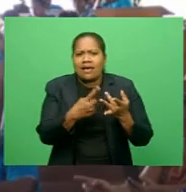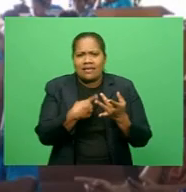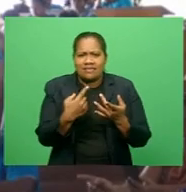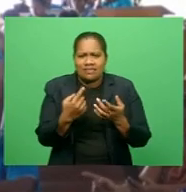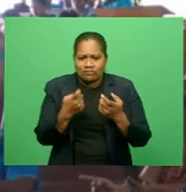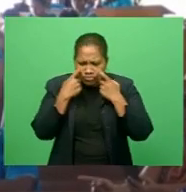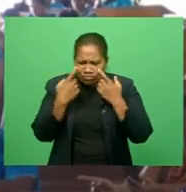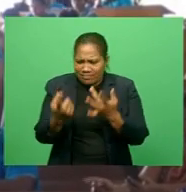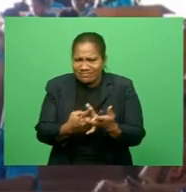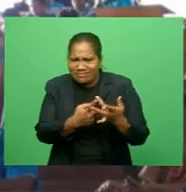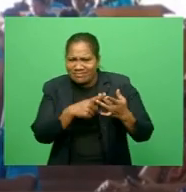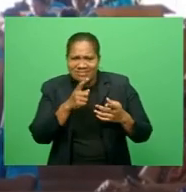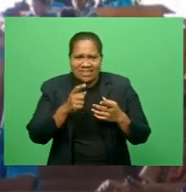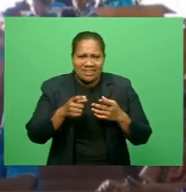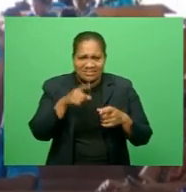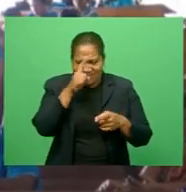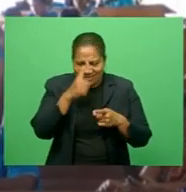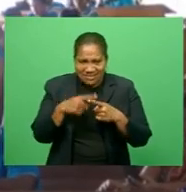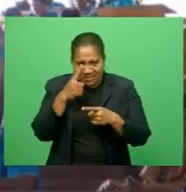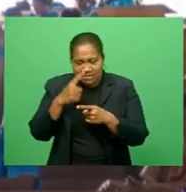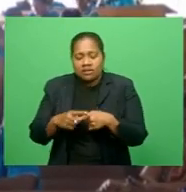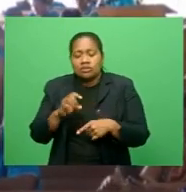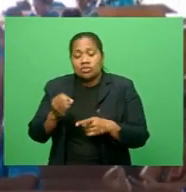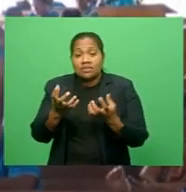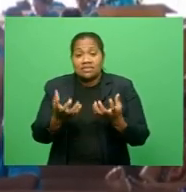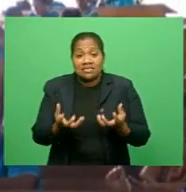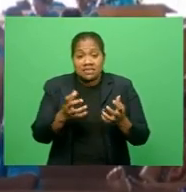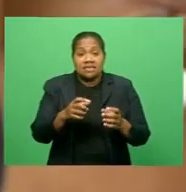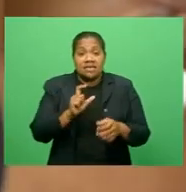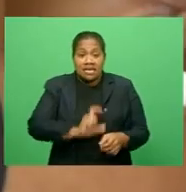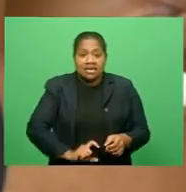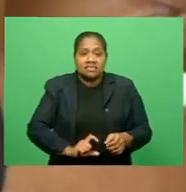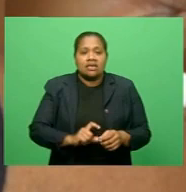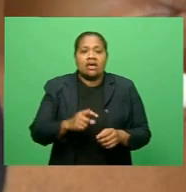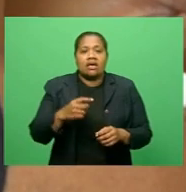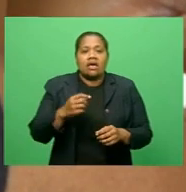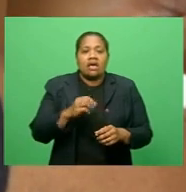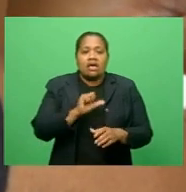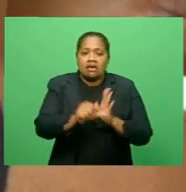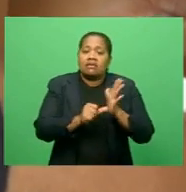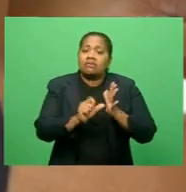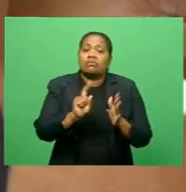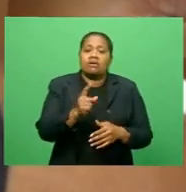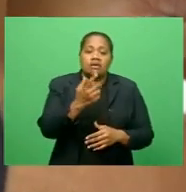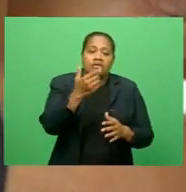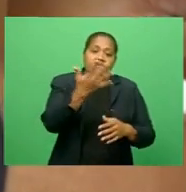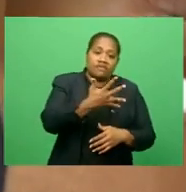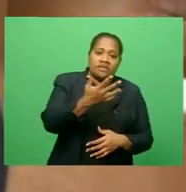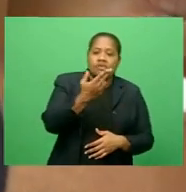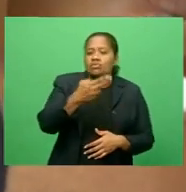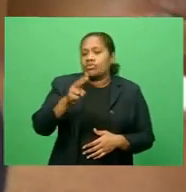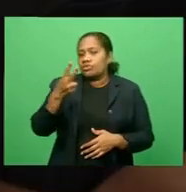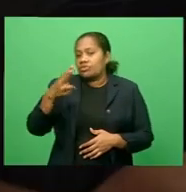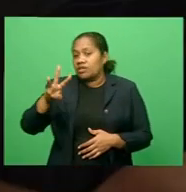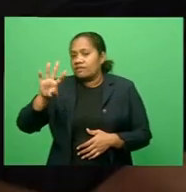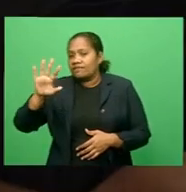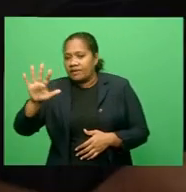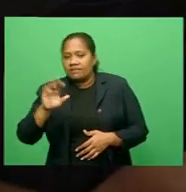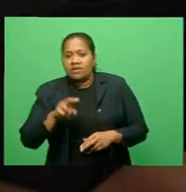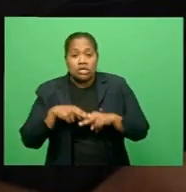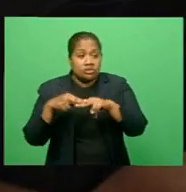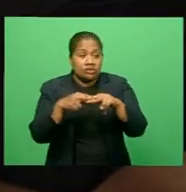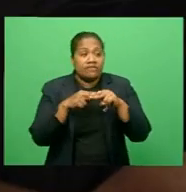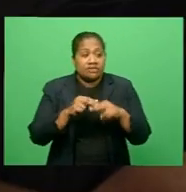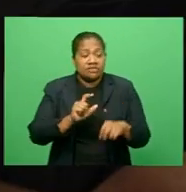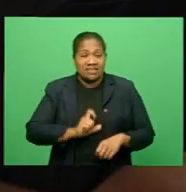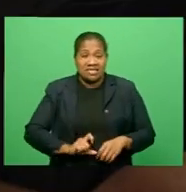present. Testicular cancer affects those between the ages of 15 and 35. Since 2018, the Fiji Cancer